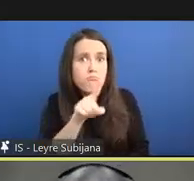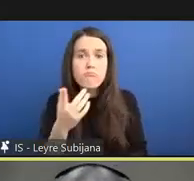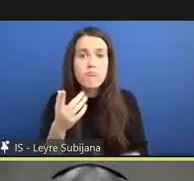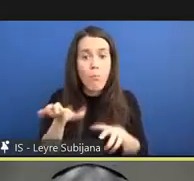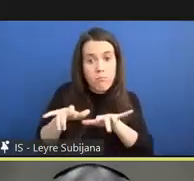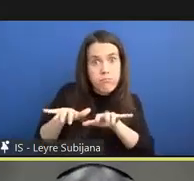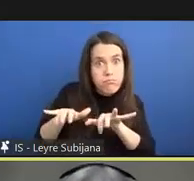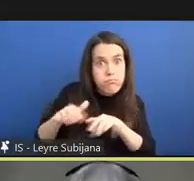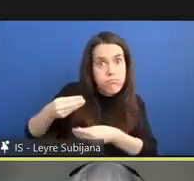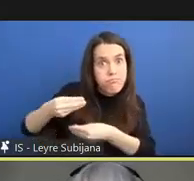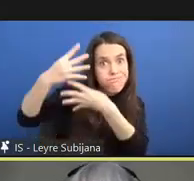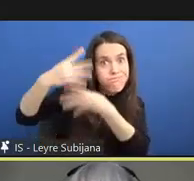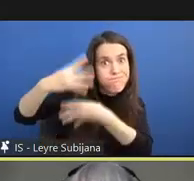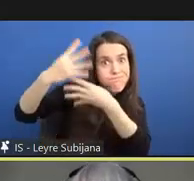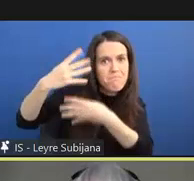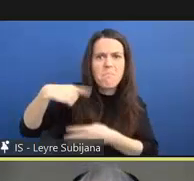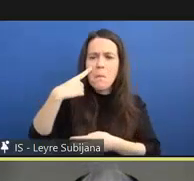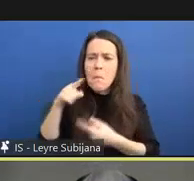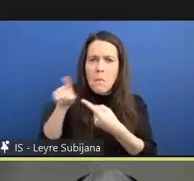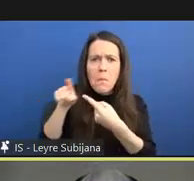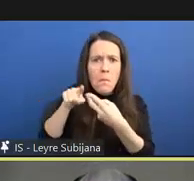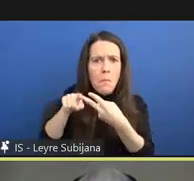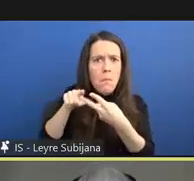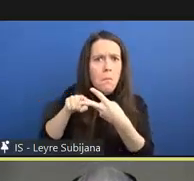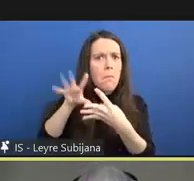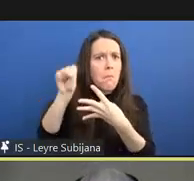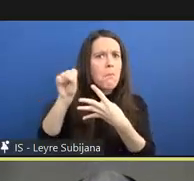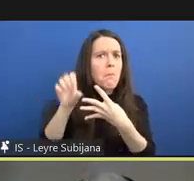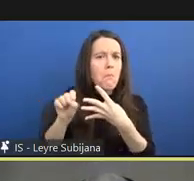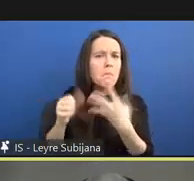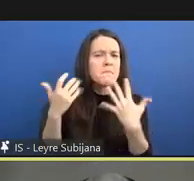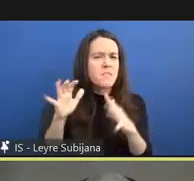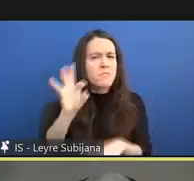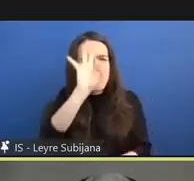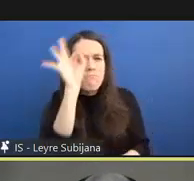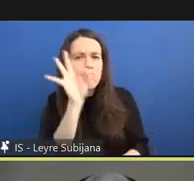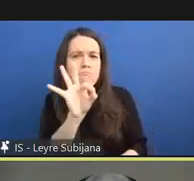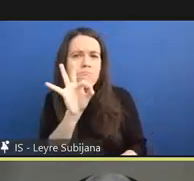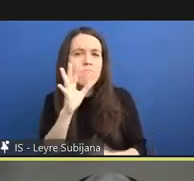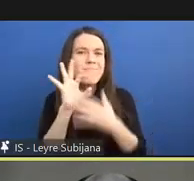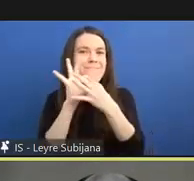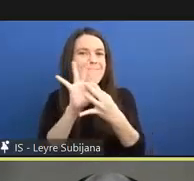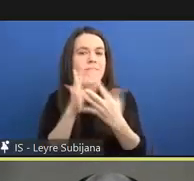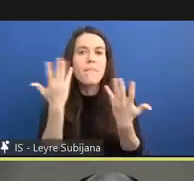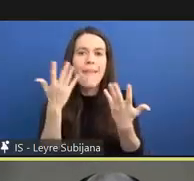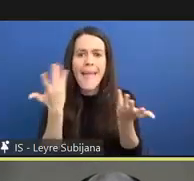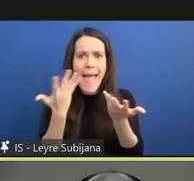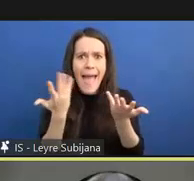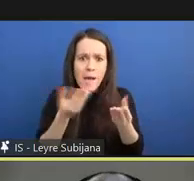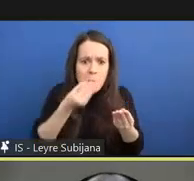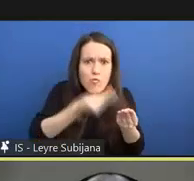chat. I think we've had quite a few questions or queries about access to